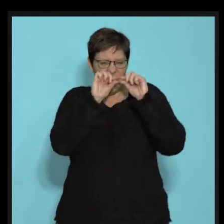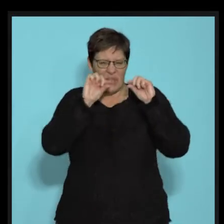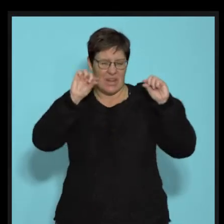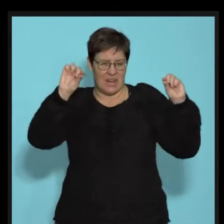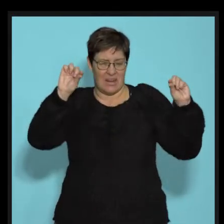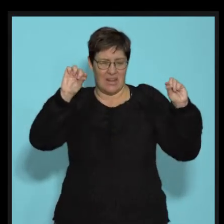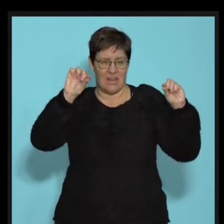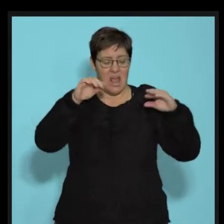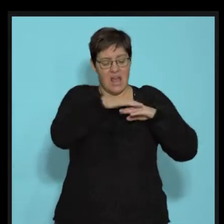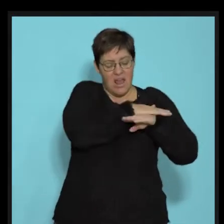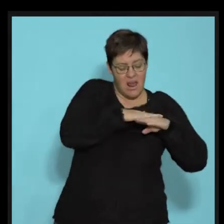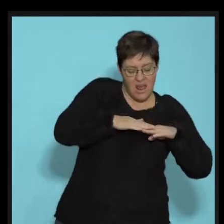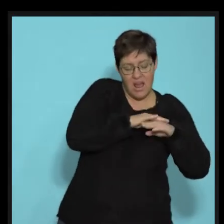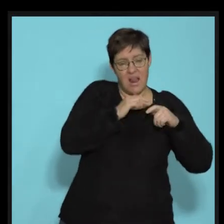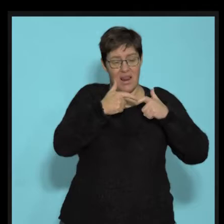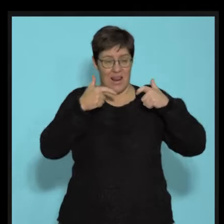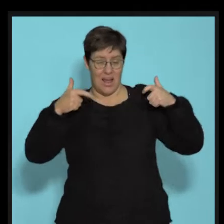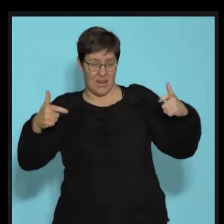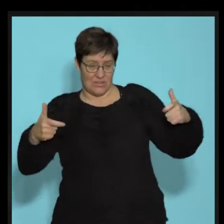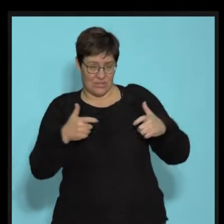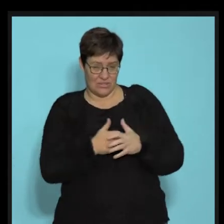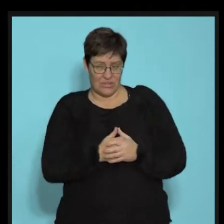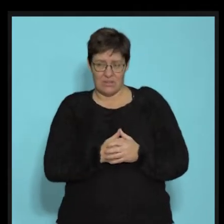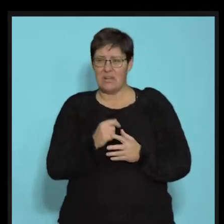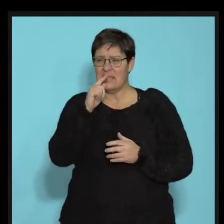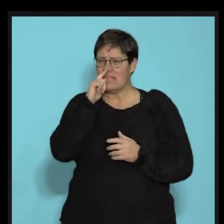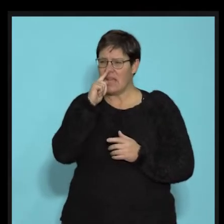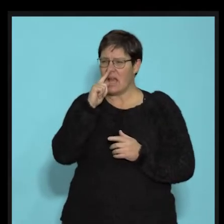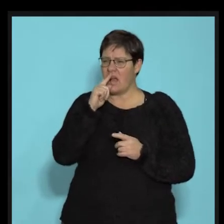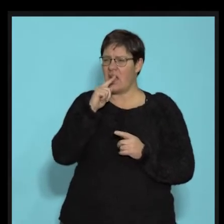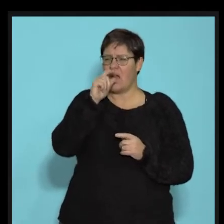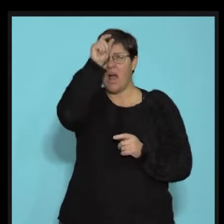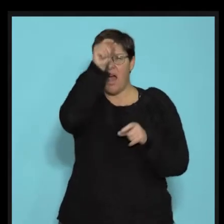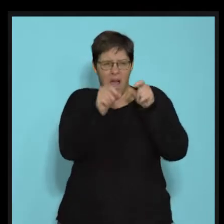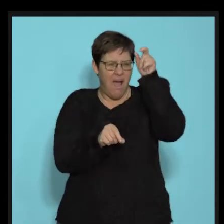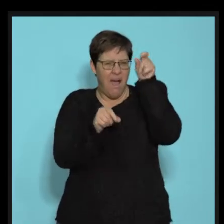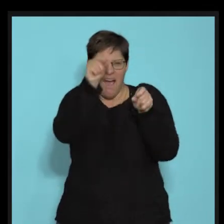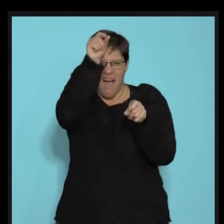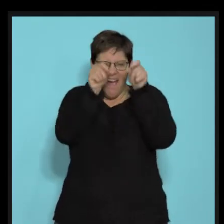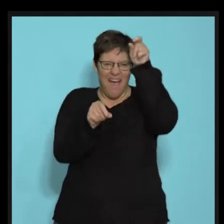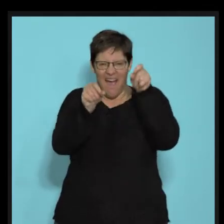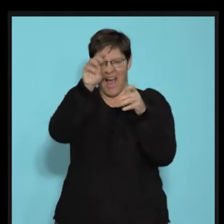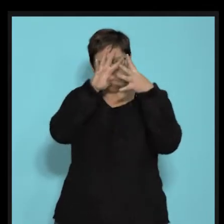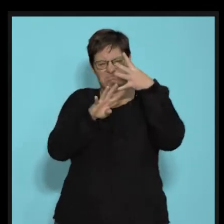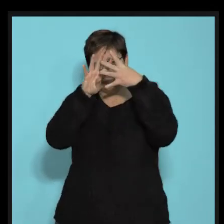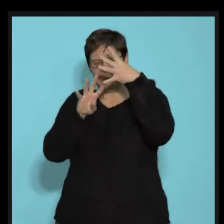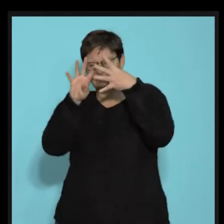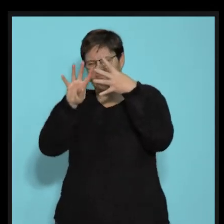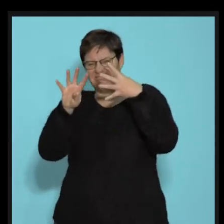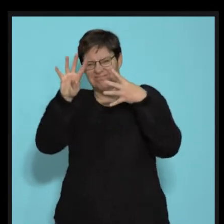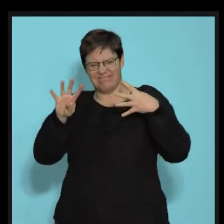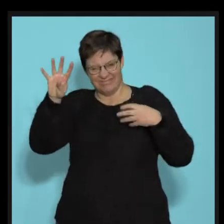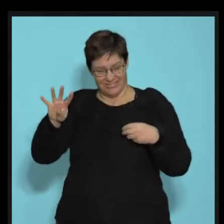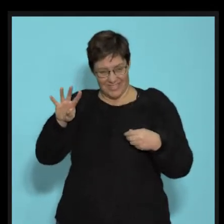Large surface areas. Wow, look at these huge, big, elongated palisade cells. You would have done